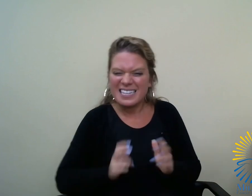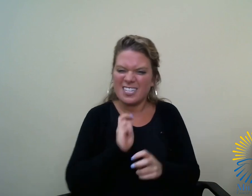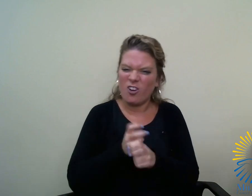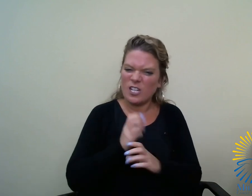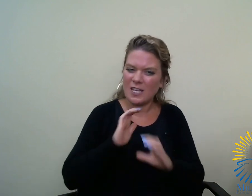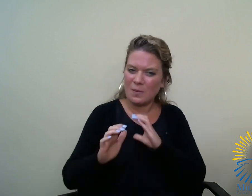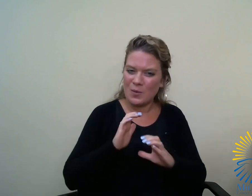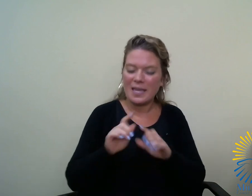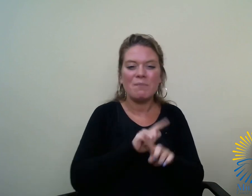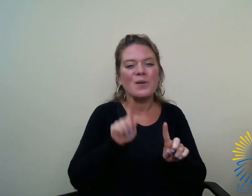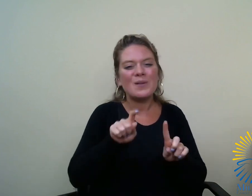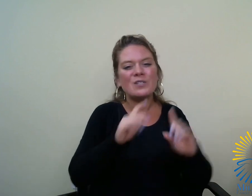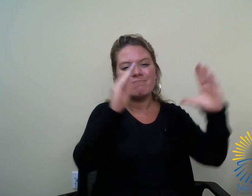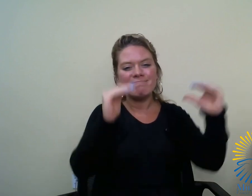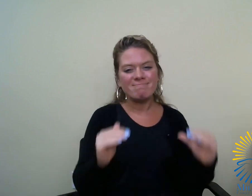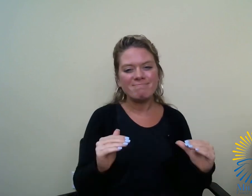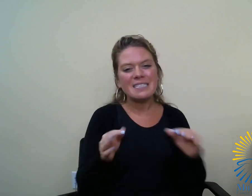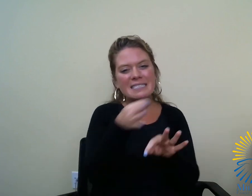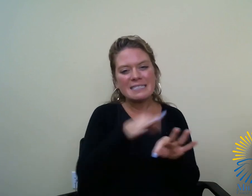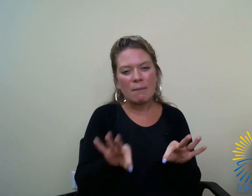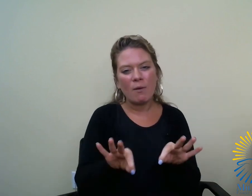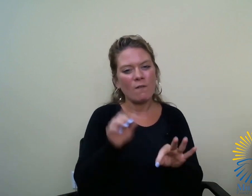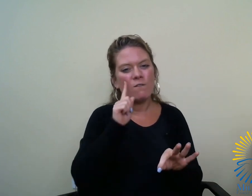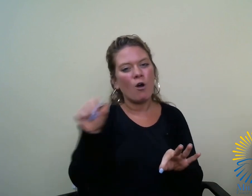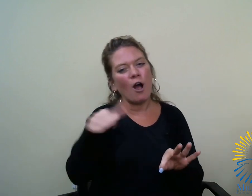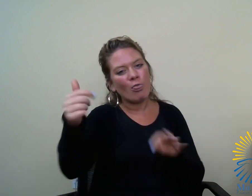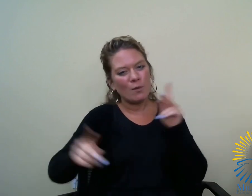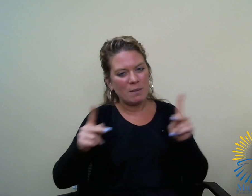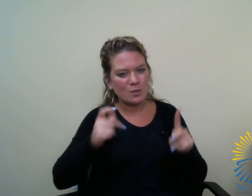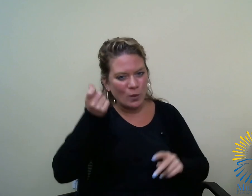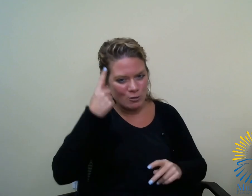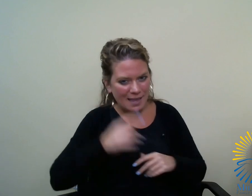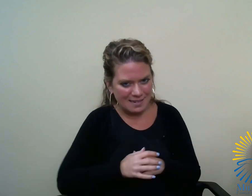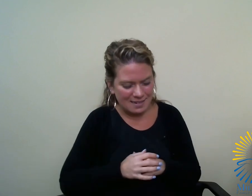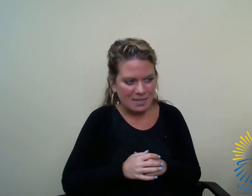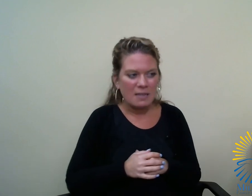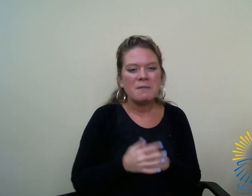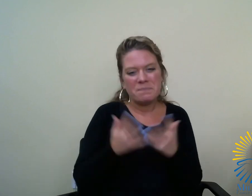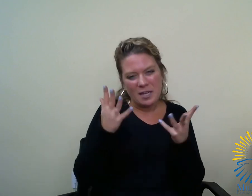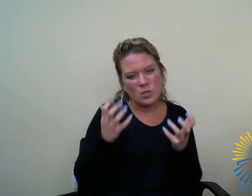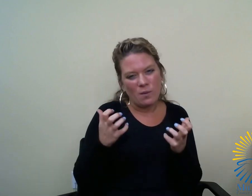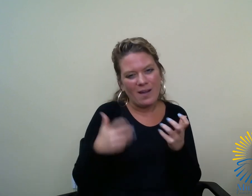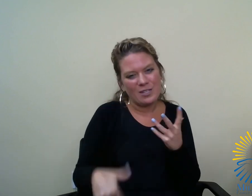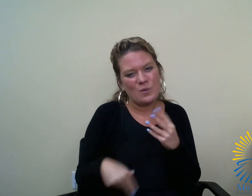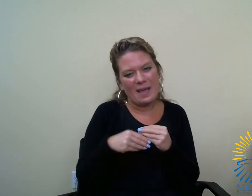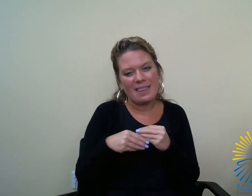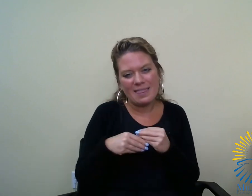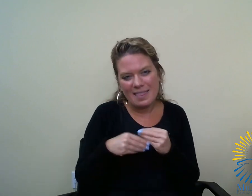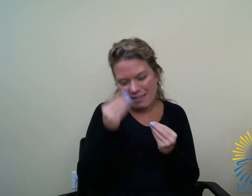way that is simple enough for people not in their field to understand. I just wanted to also kind